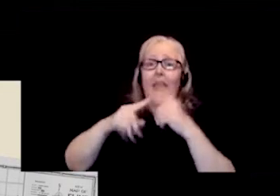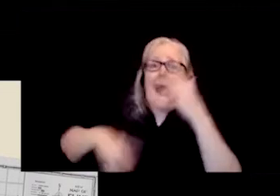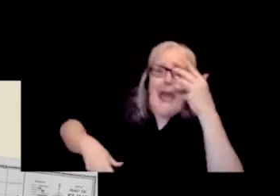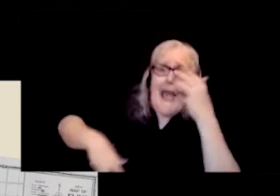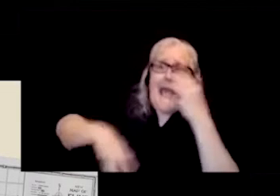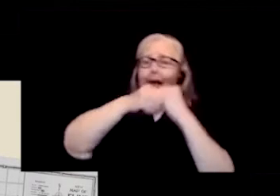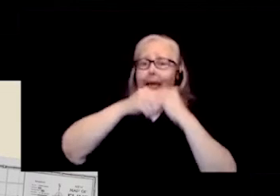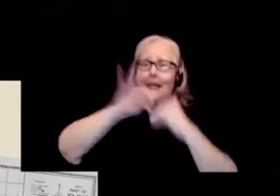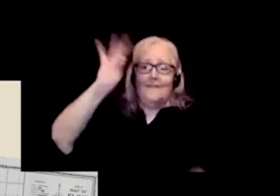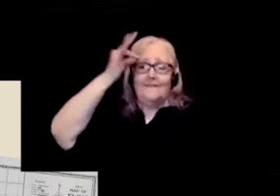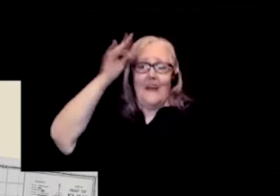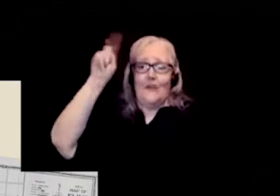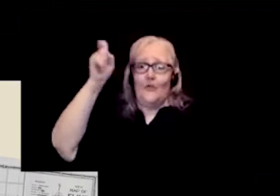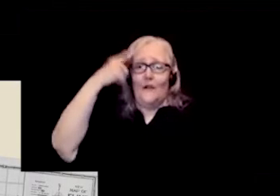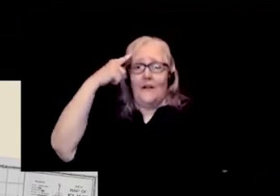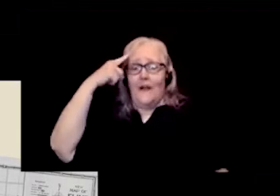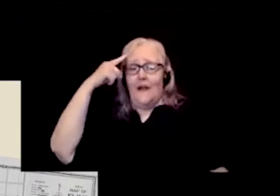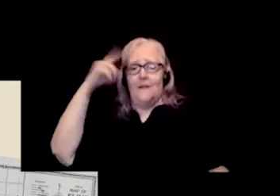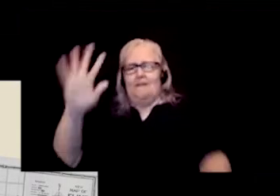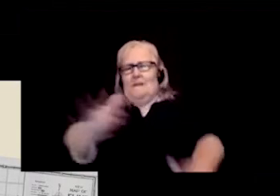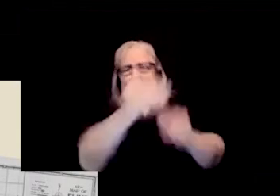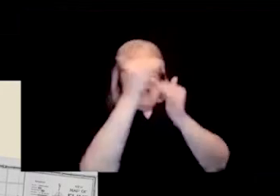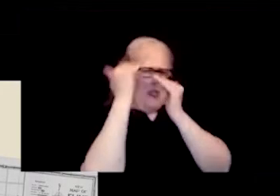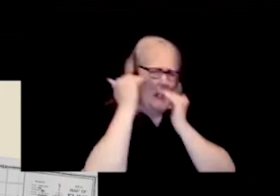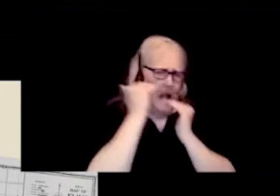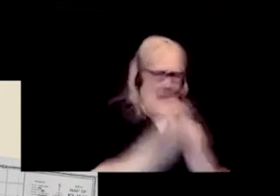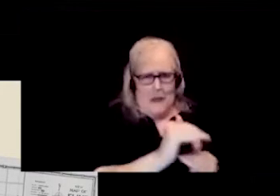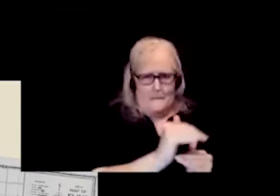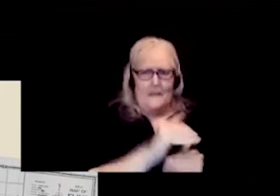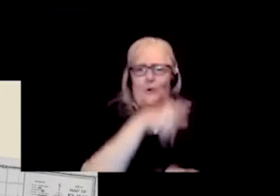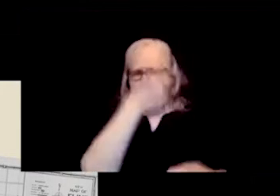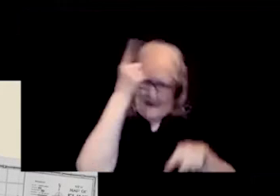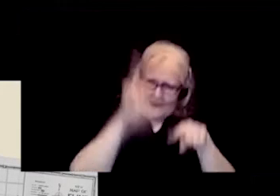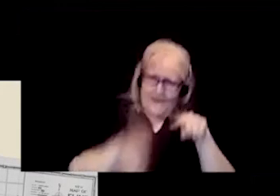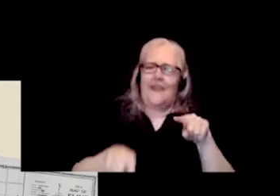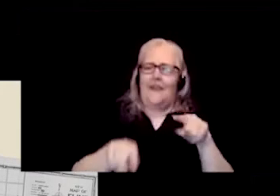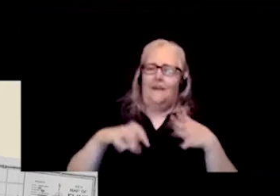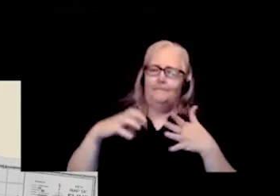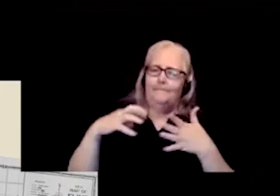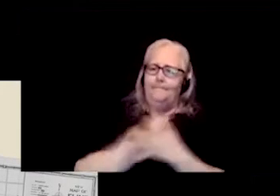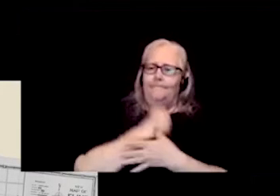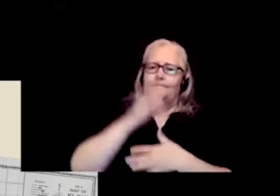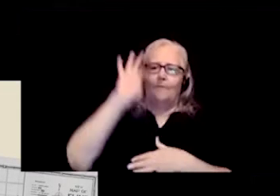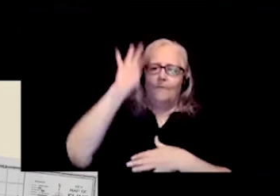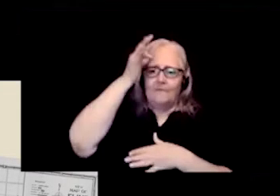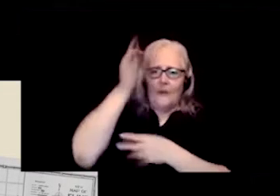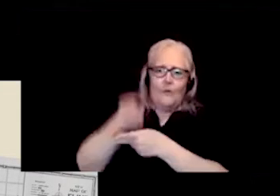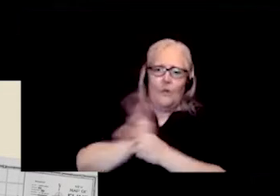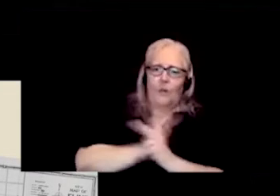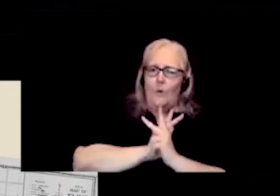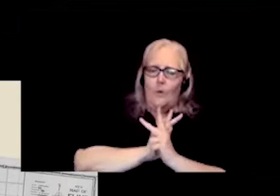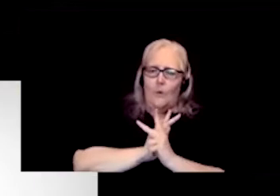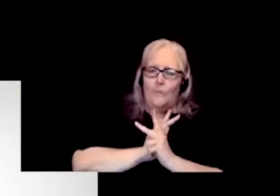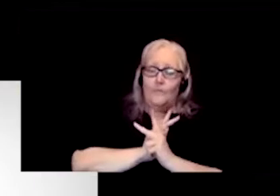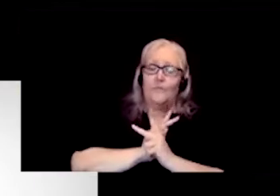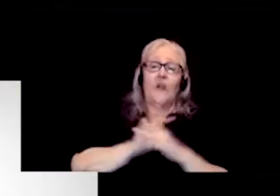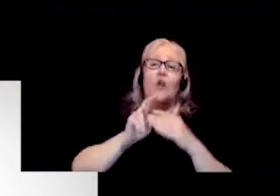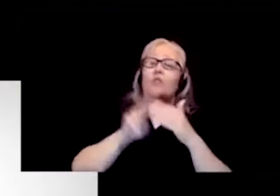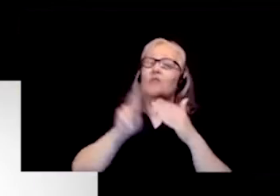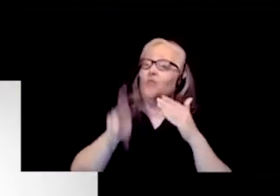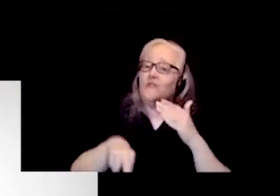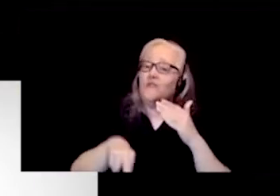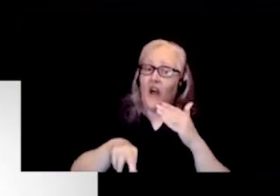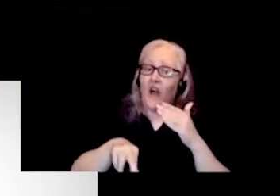completely limit their abilities to take advantage of these federal loans. And what followed suit after